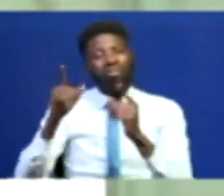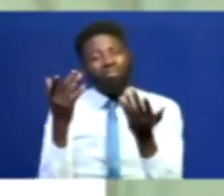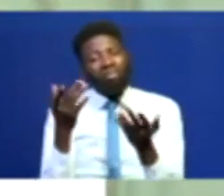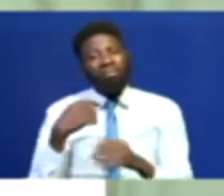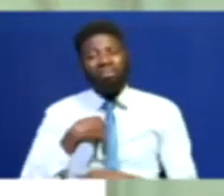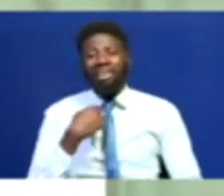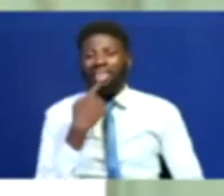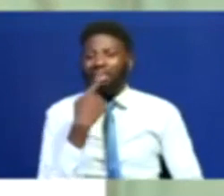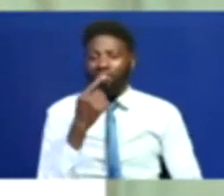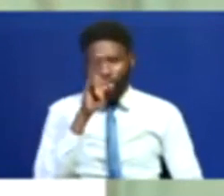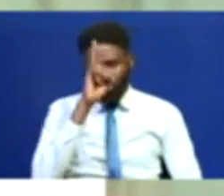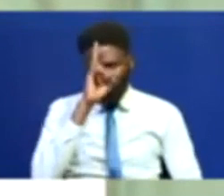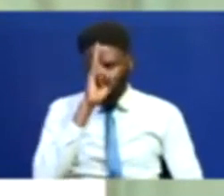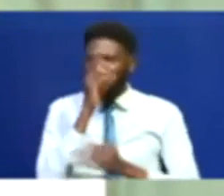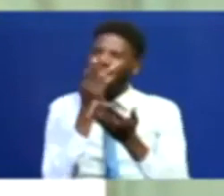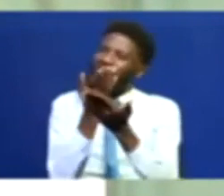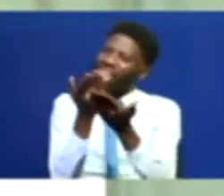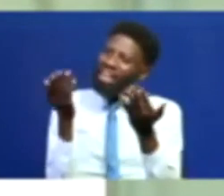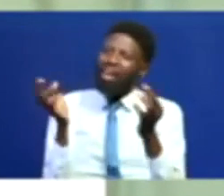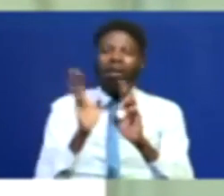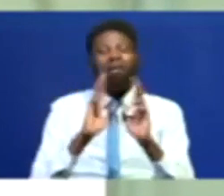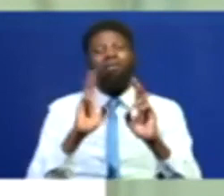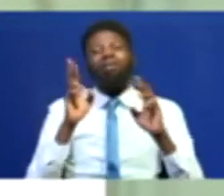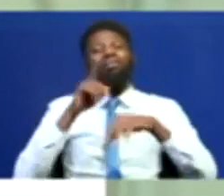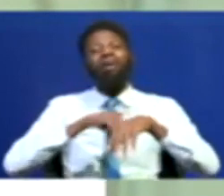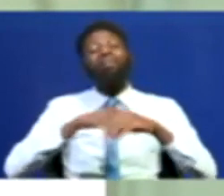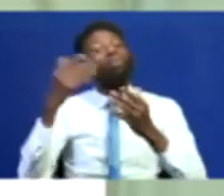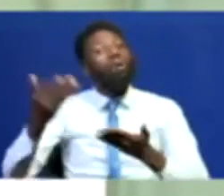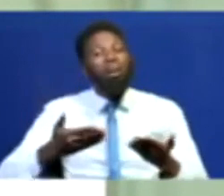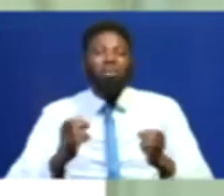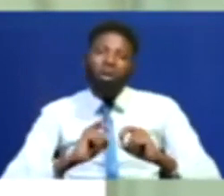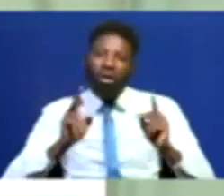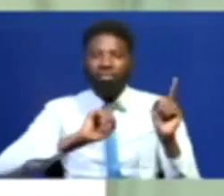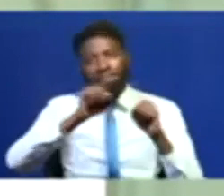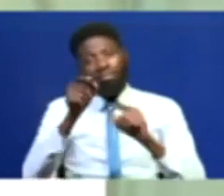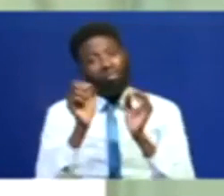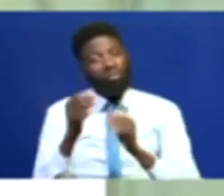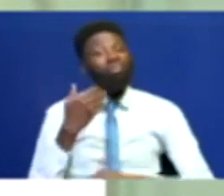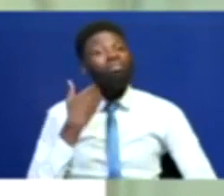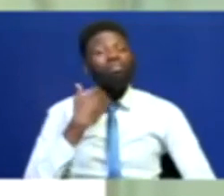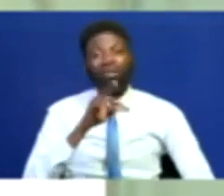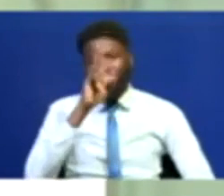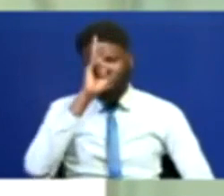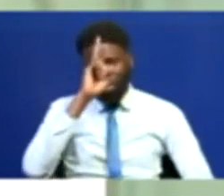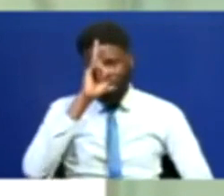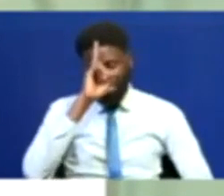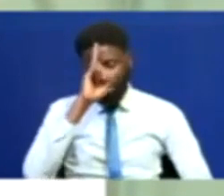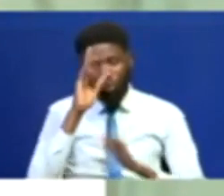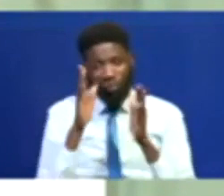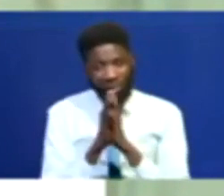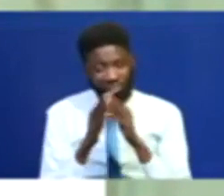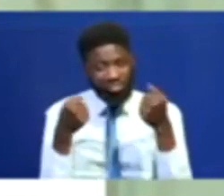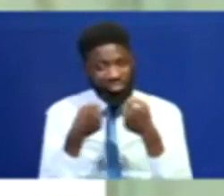say the police are available for open invitation any day. So if you don't want them to have an engagement with them, please don't